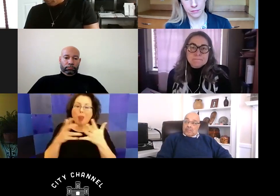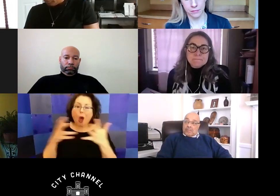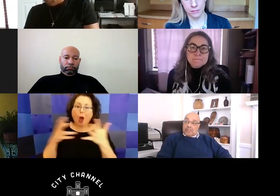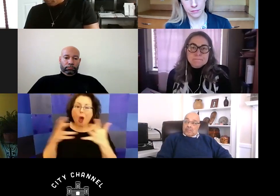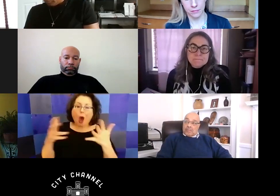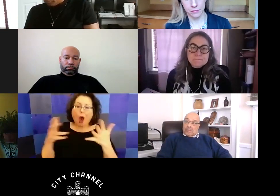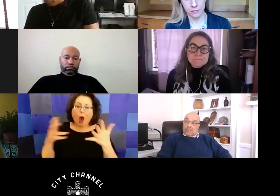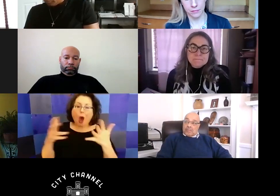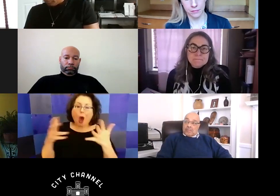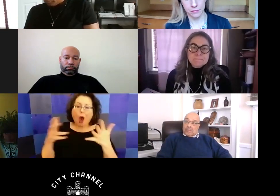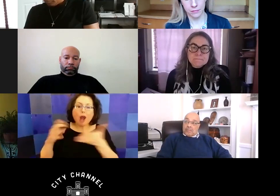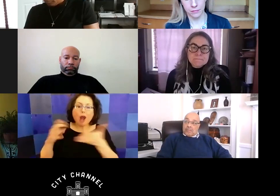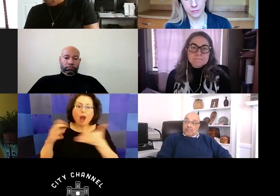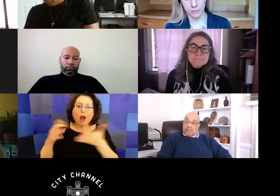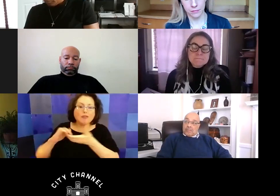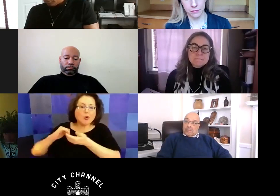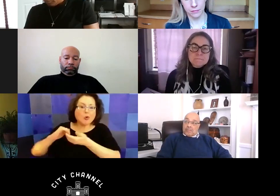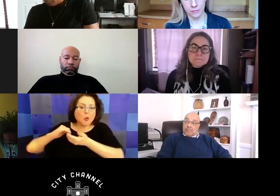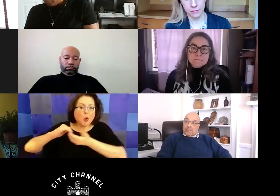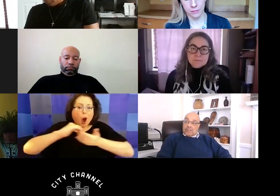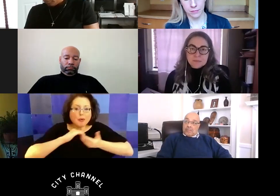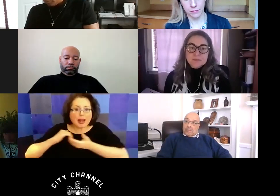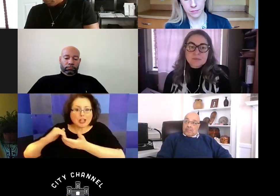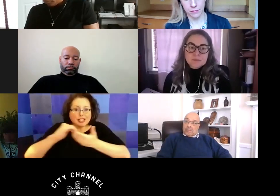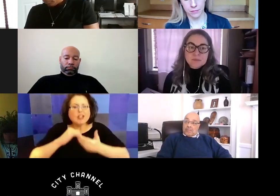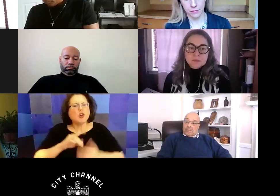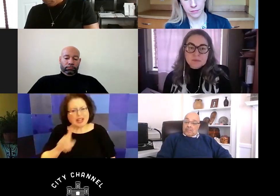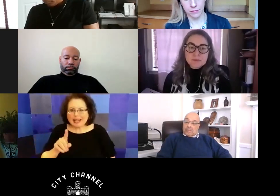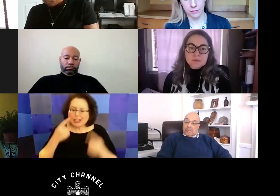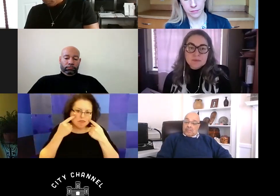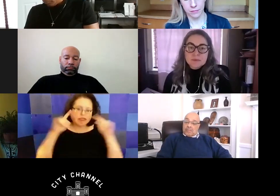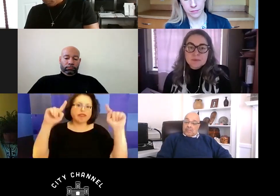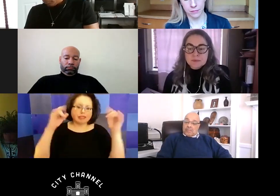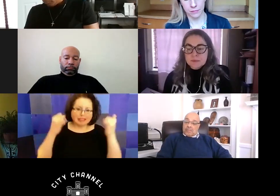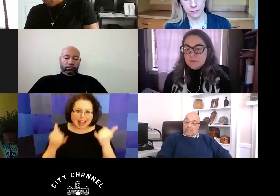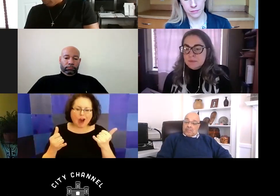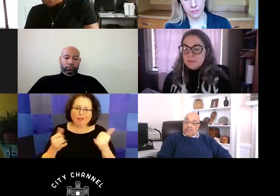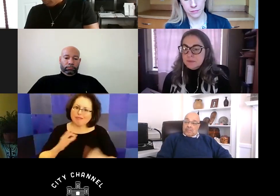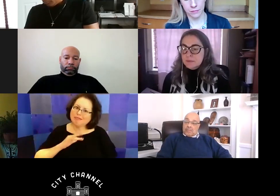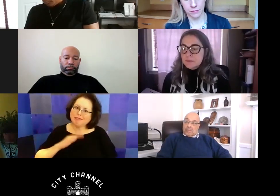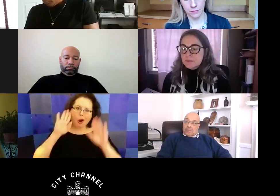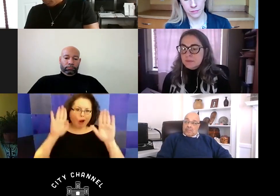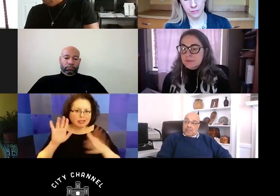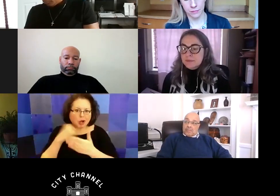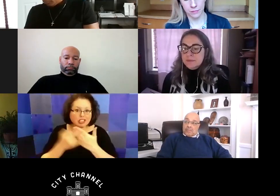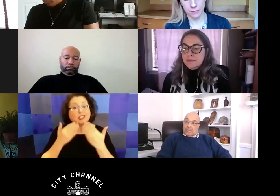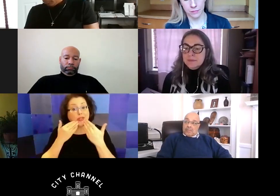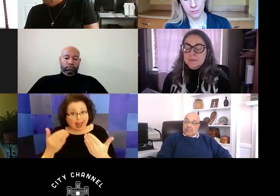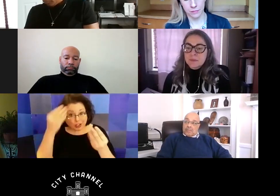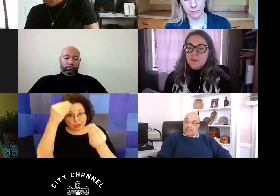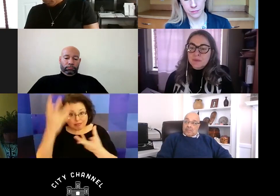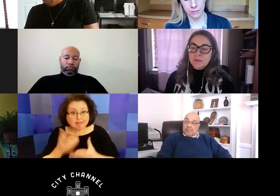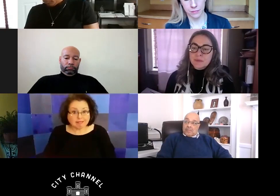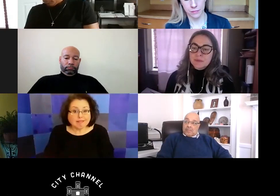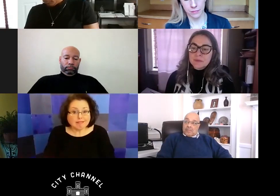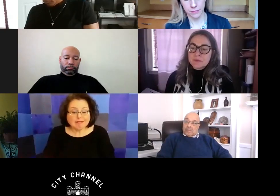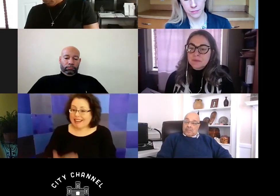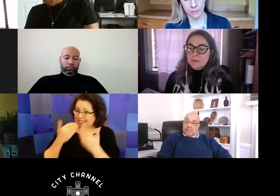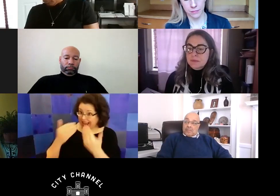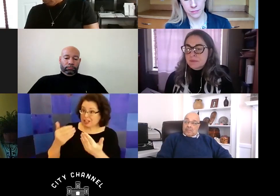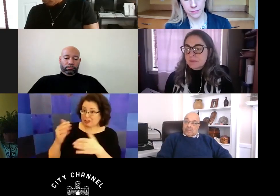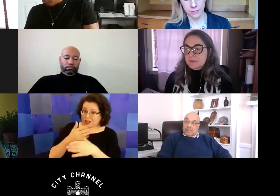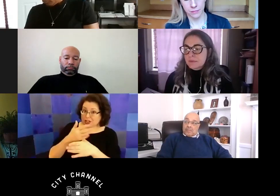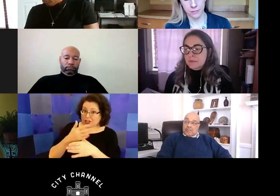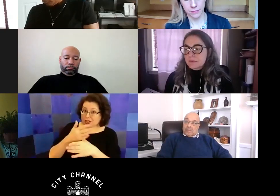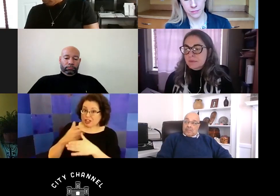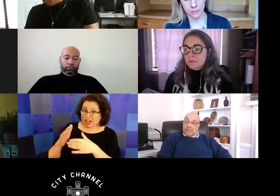off, and we're about to launch a pretty magnificent project. So thank you for letting me share that. Thank you. Thank you. Good luck, Councilman.